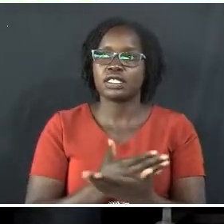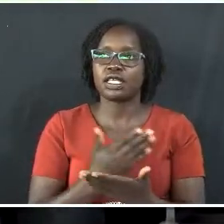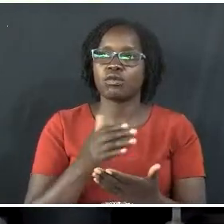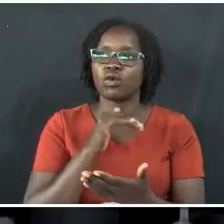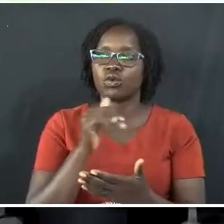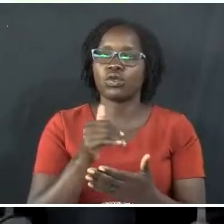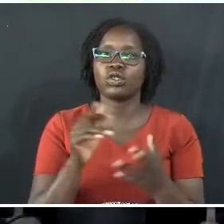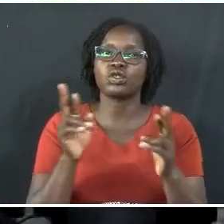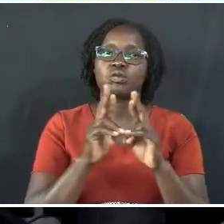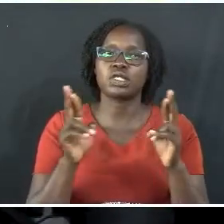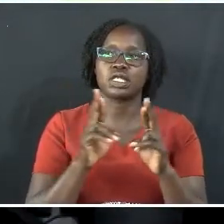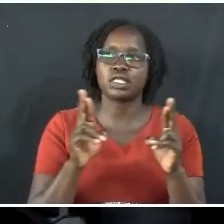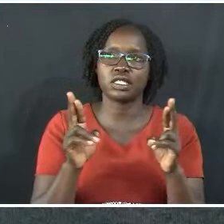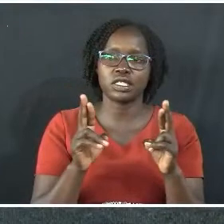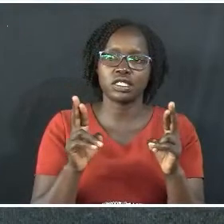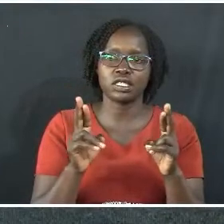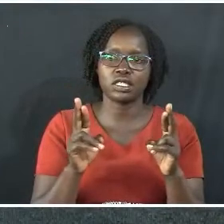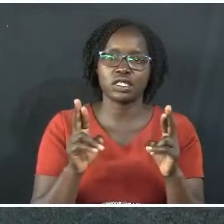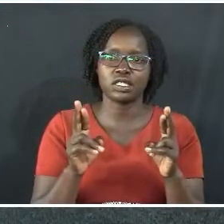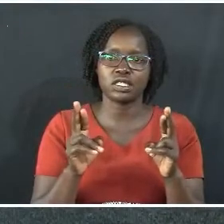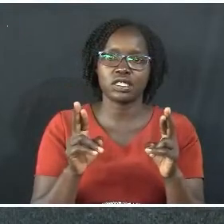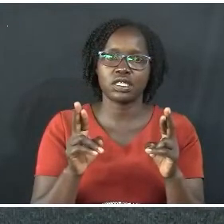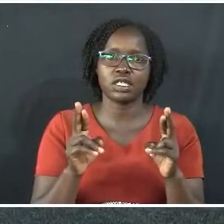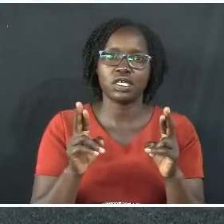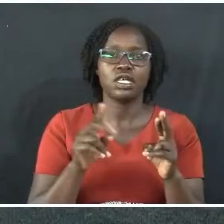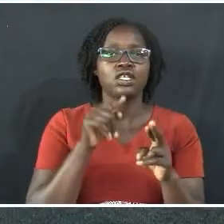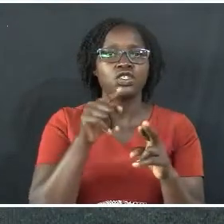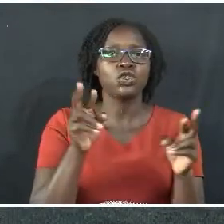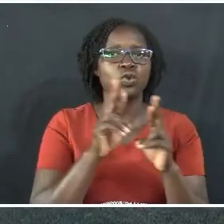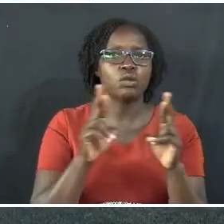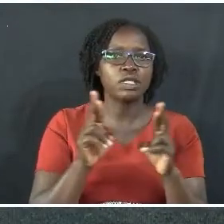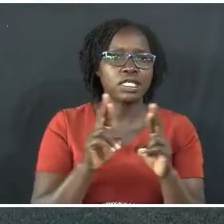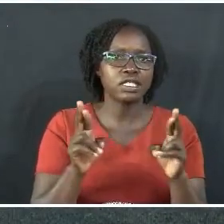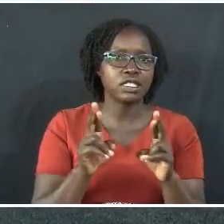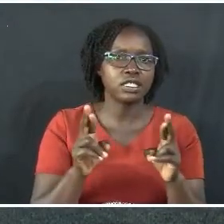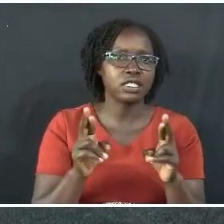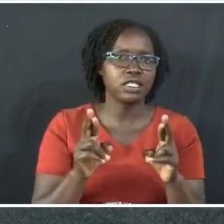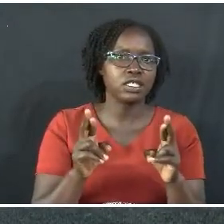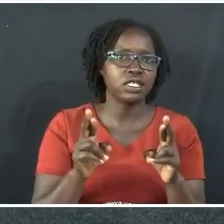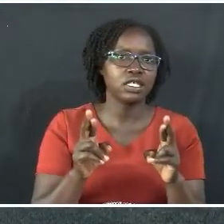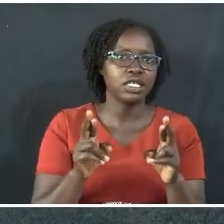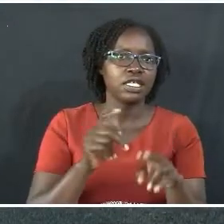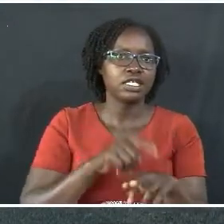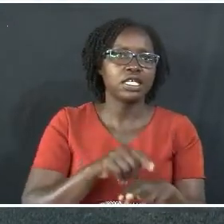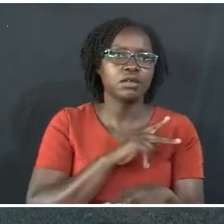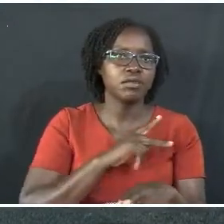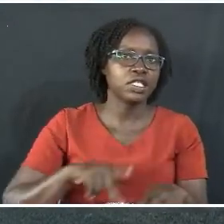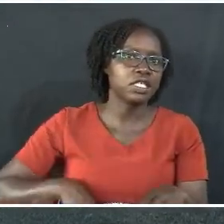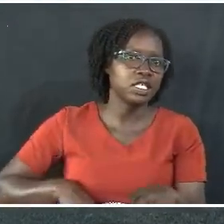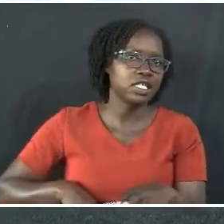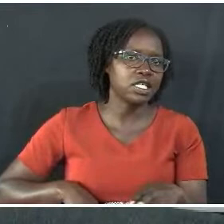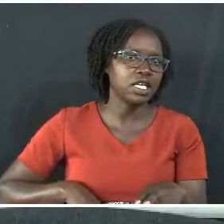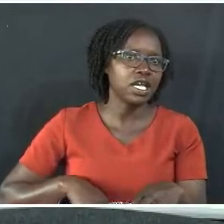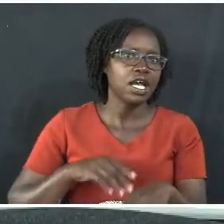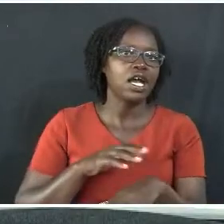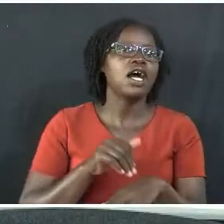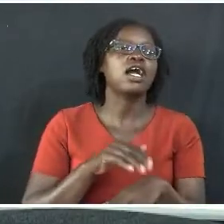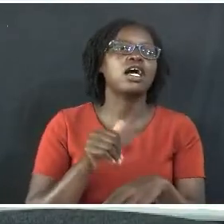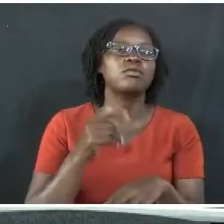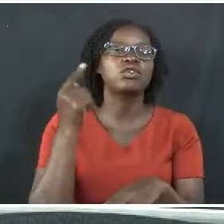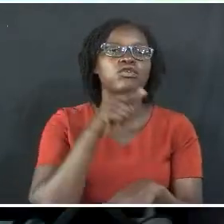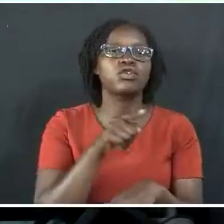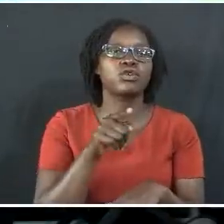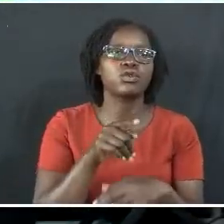not be ready. Will you be ready when the king comes for